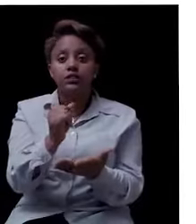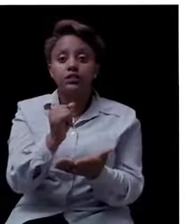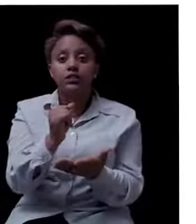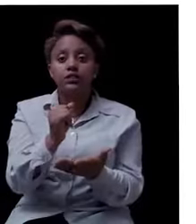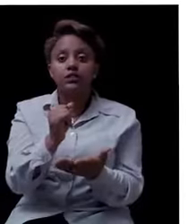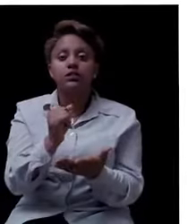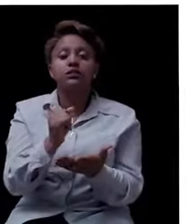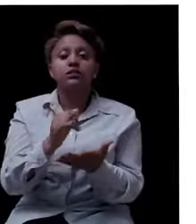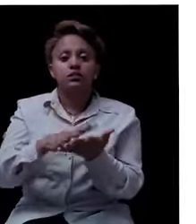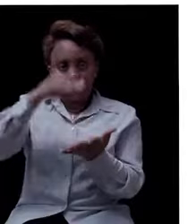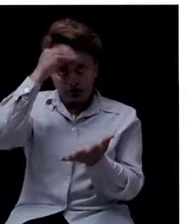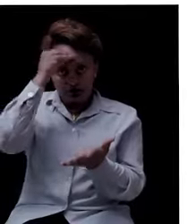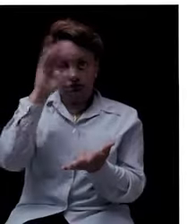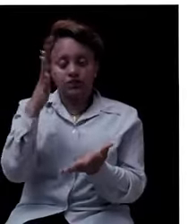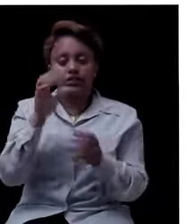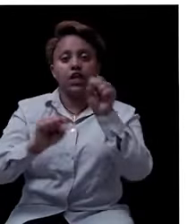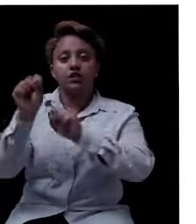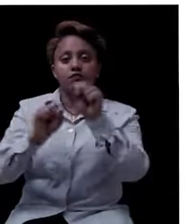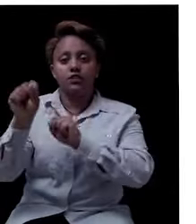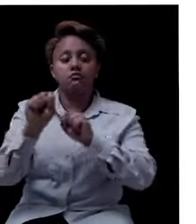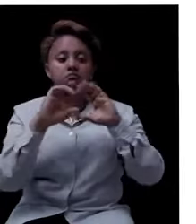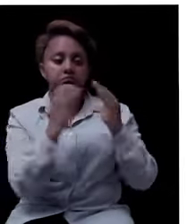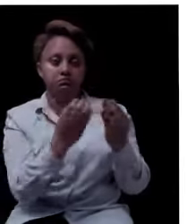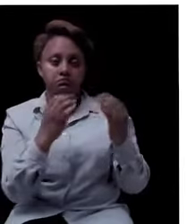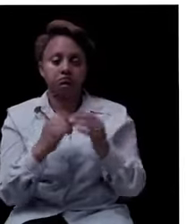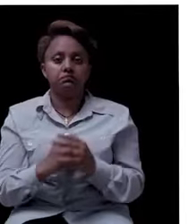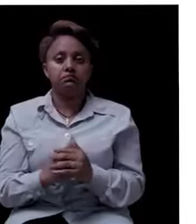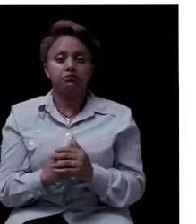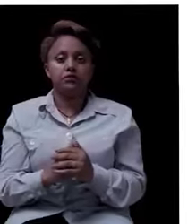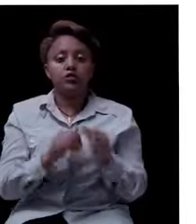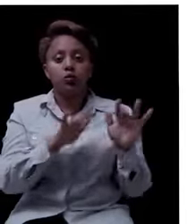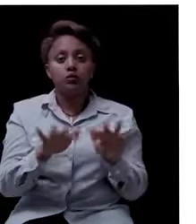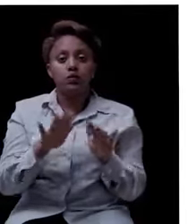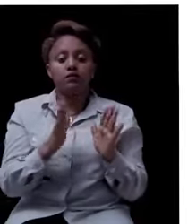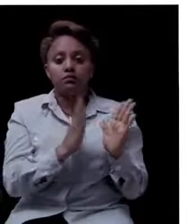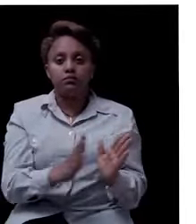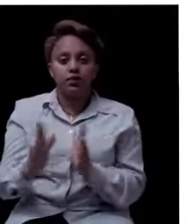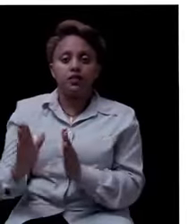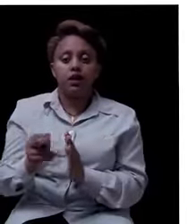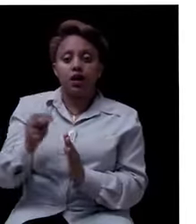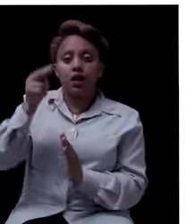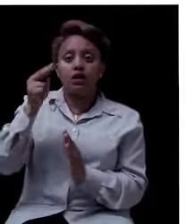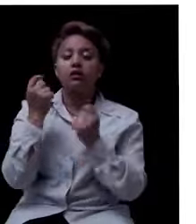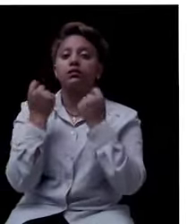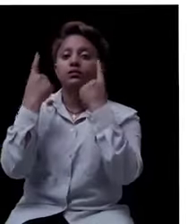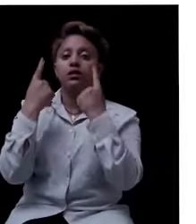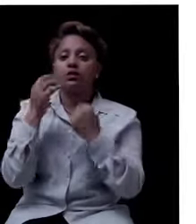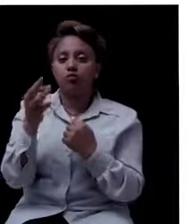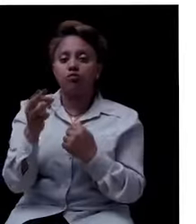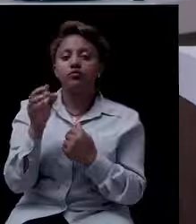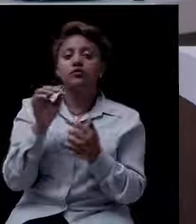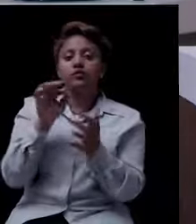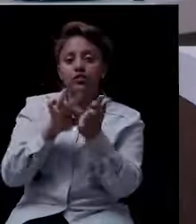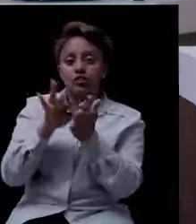scientific field that deals with how computers can be made to gain a high level of understanding of digital images or